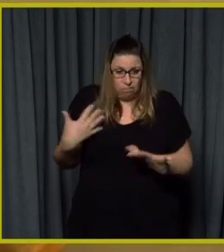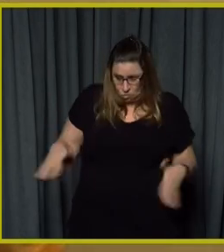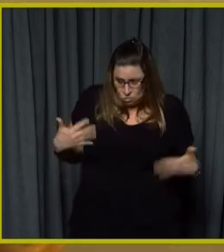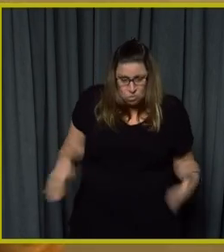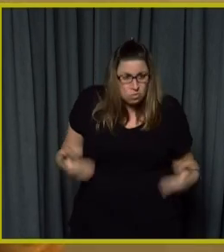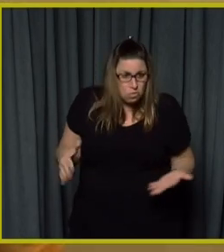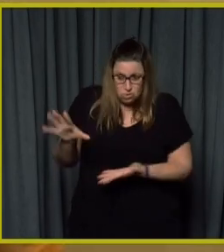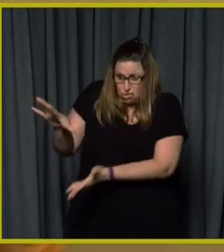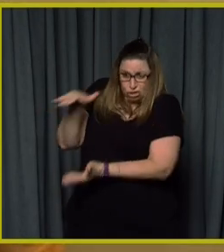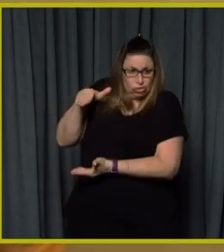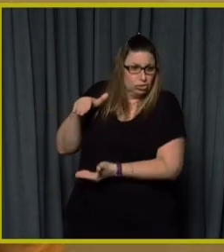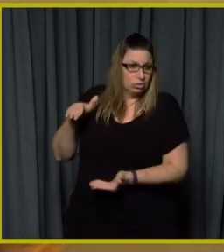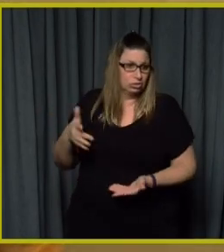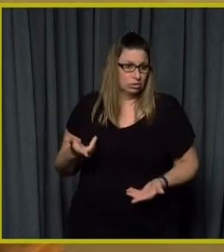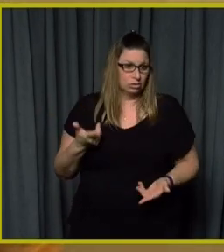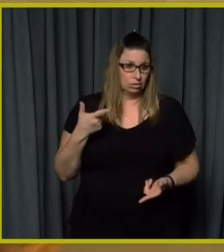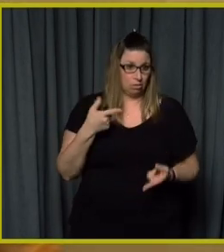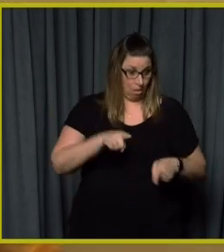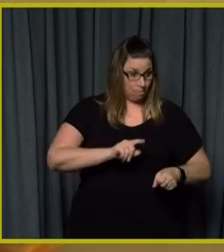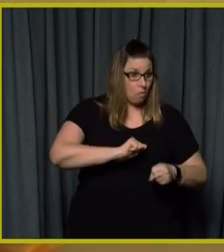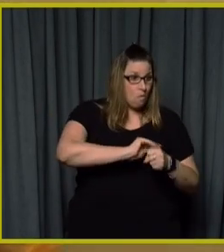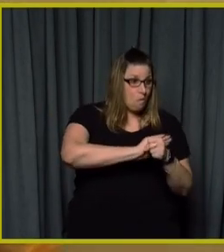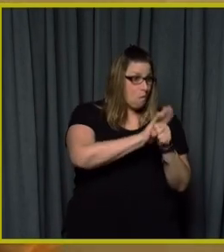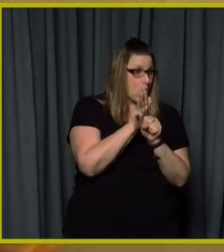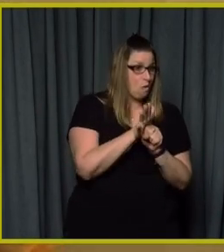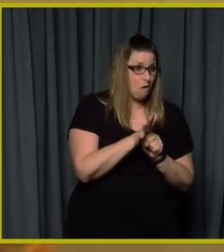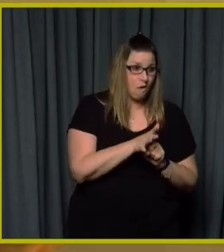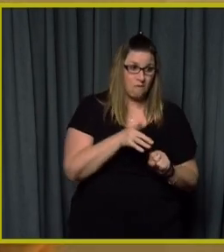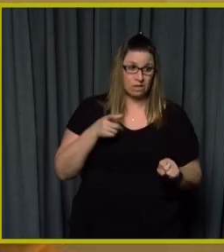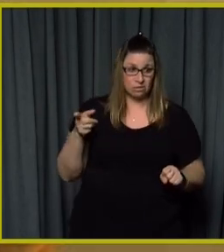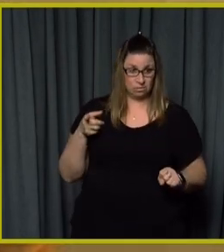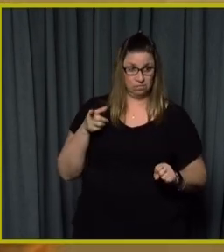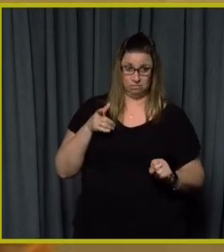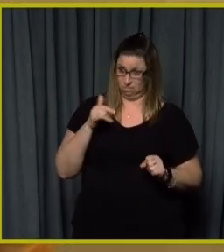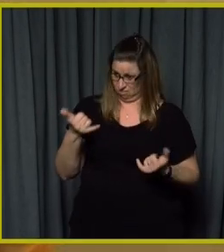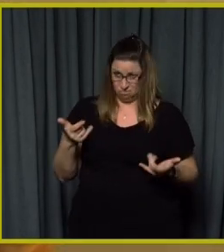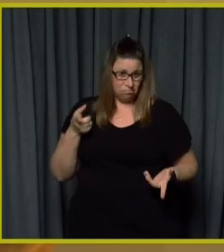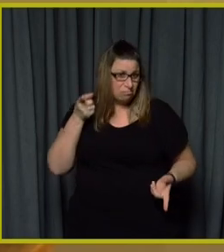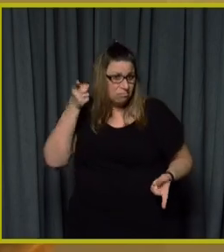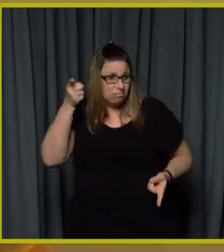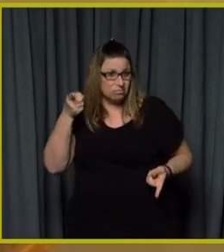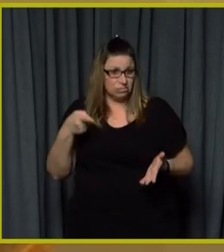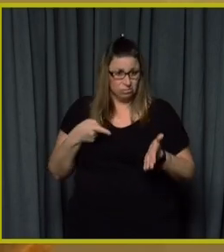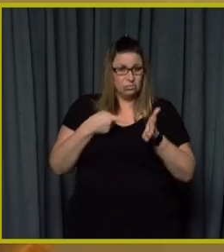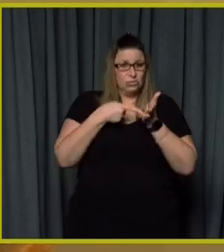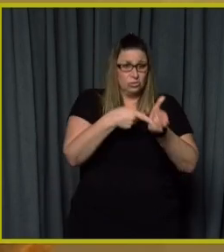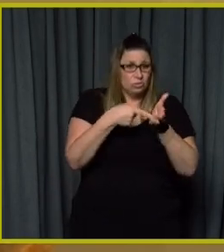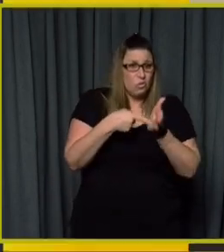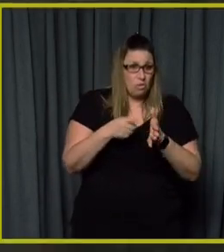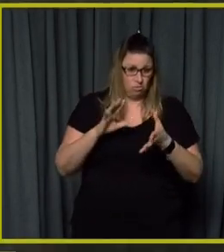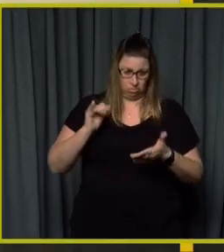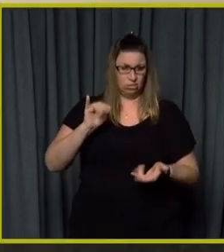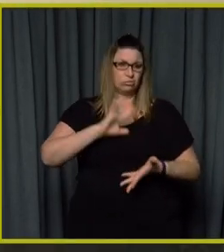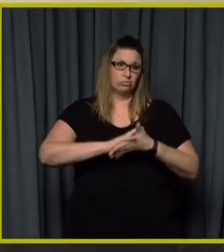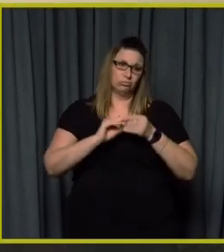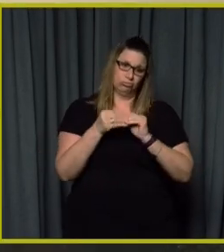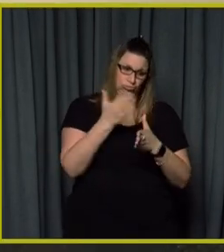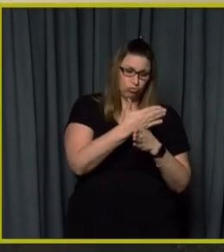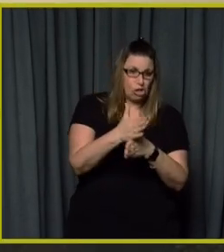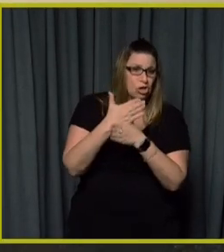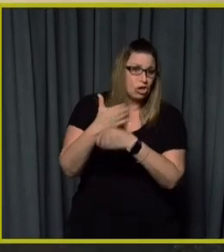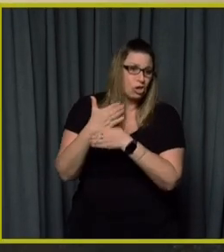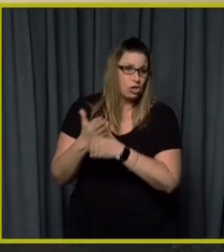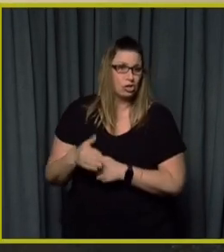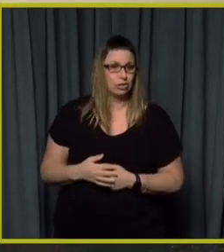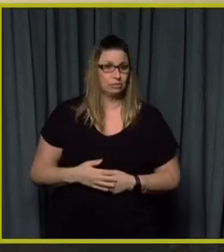pandemic. And now let's hear the stories from the people who are actually on the front lines of this crisis. I'm